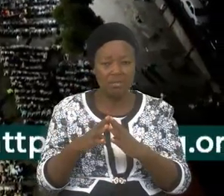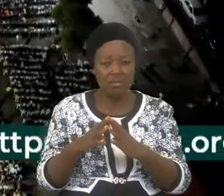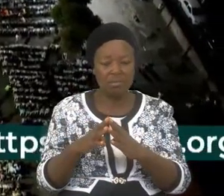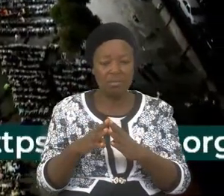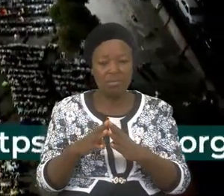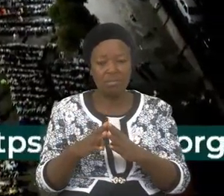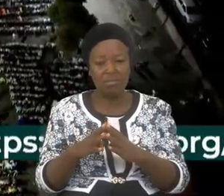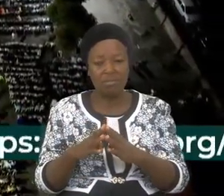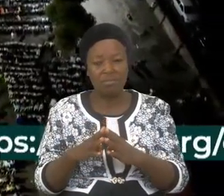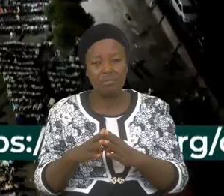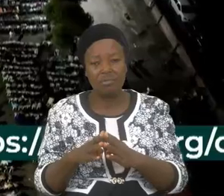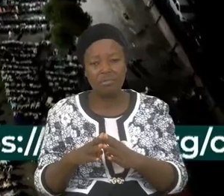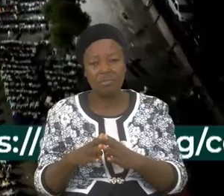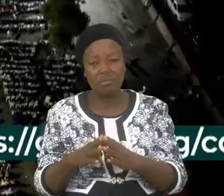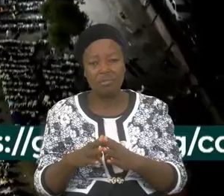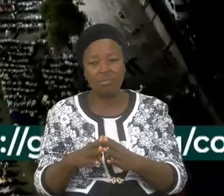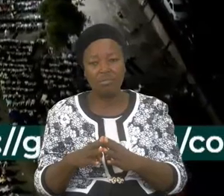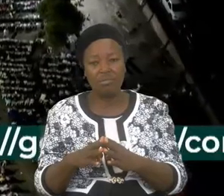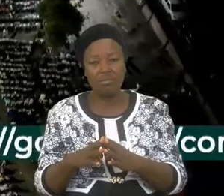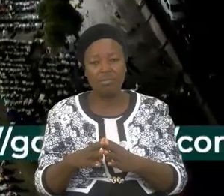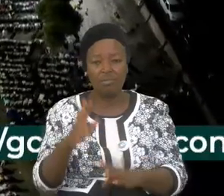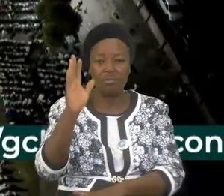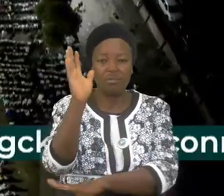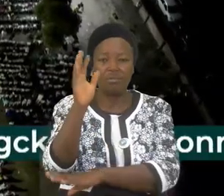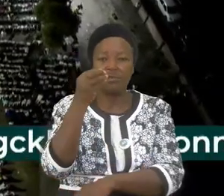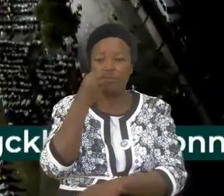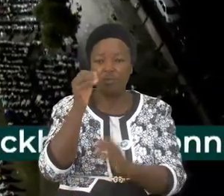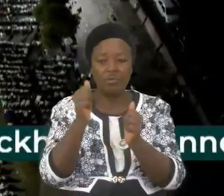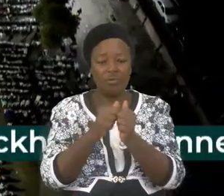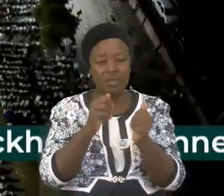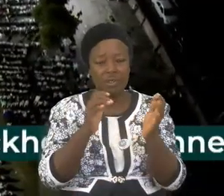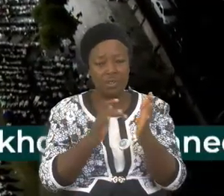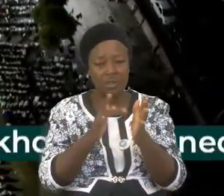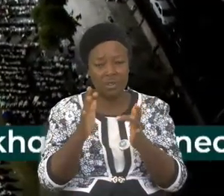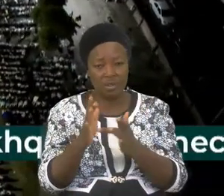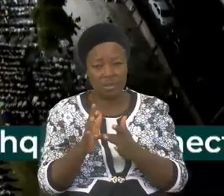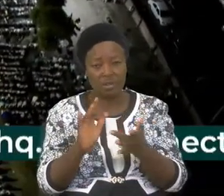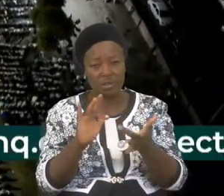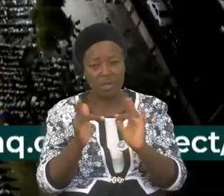And for us here in the Alpha location,